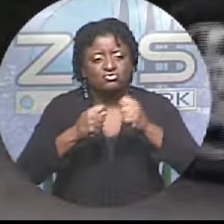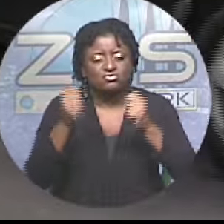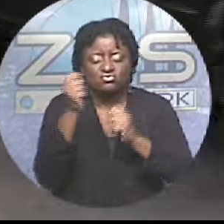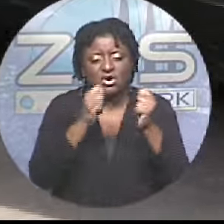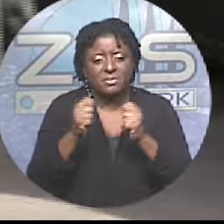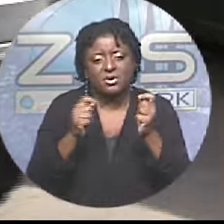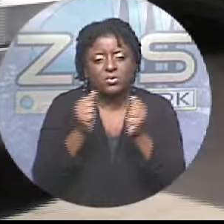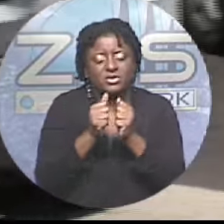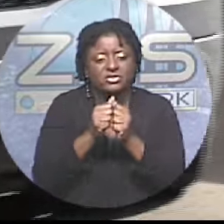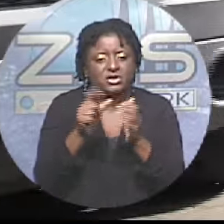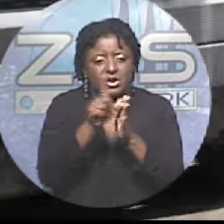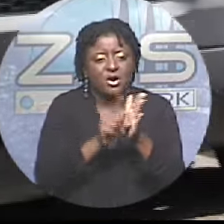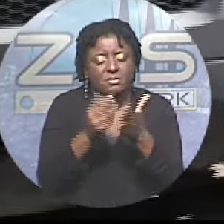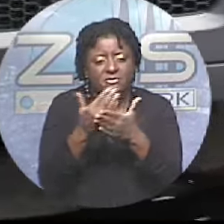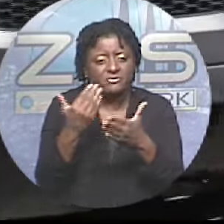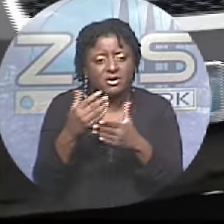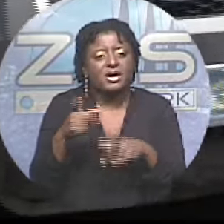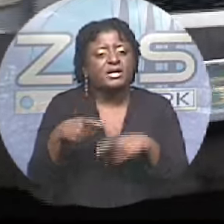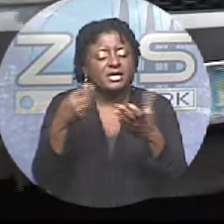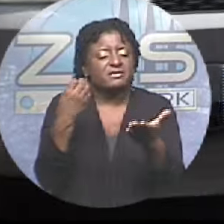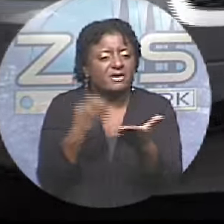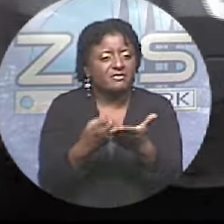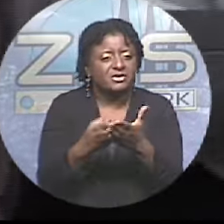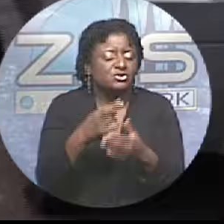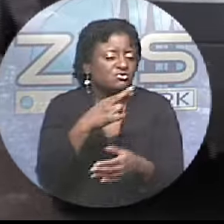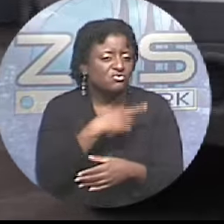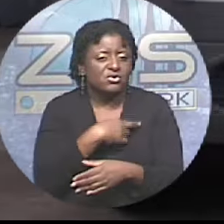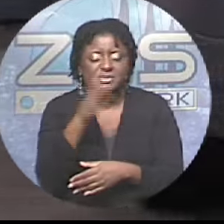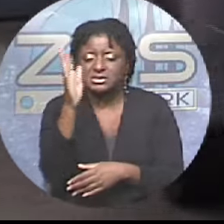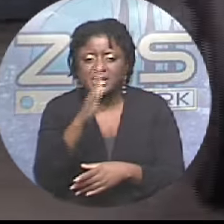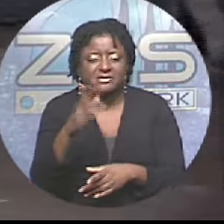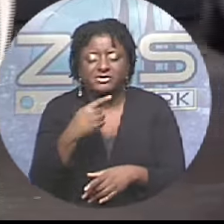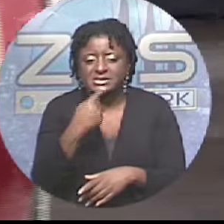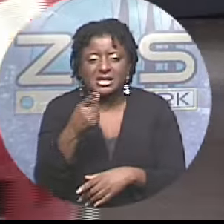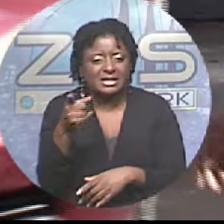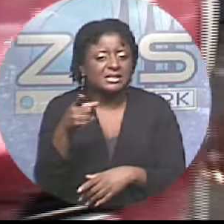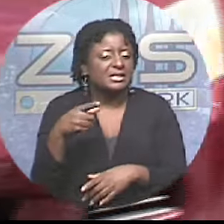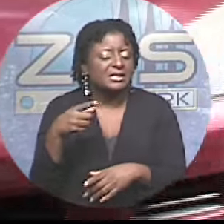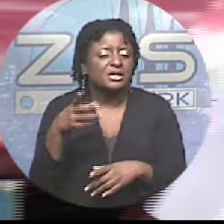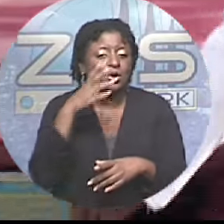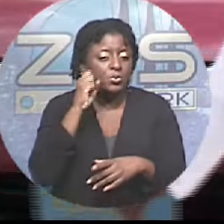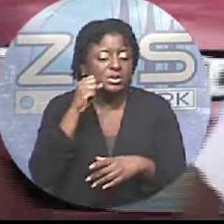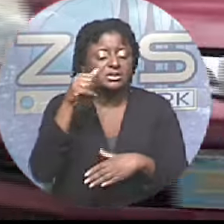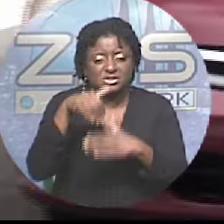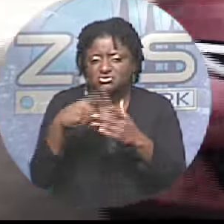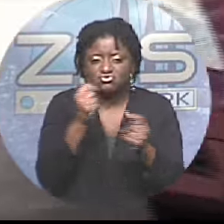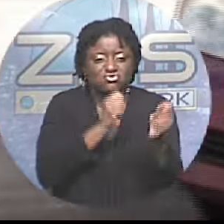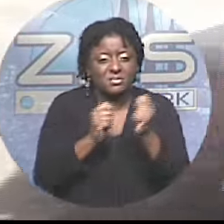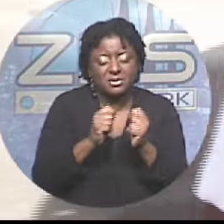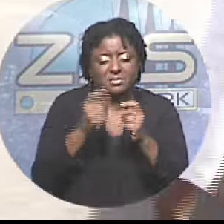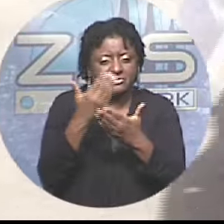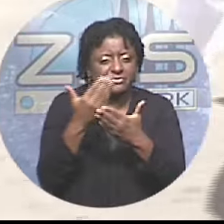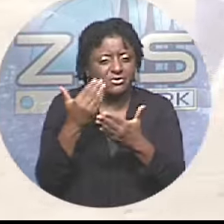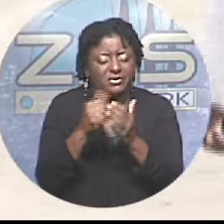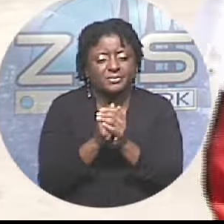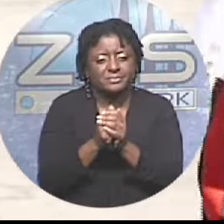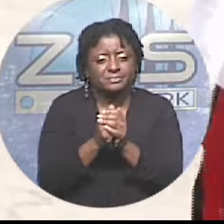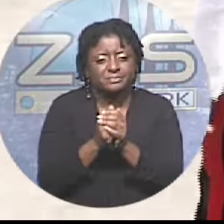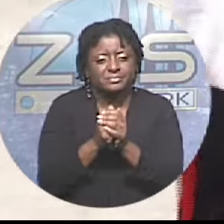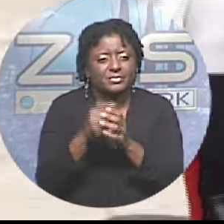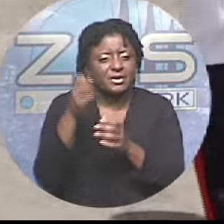in an armed robbery case, Rose never admitted that he had. Rose's co-accused Rashad Sullivan presented his defense Friday.